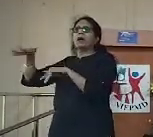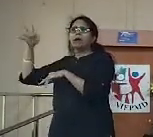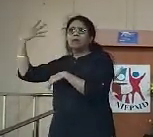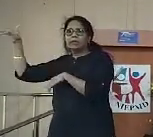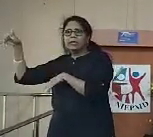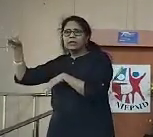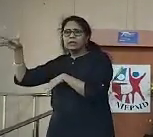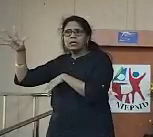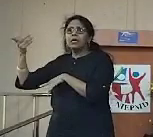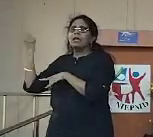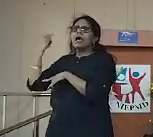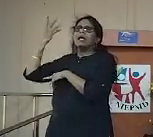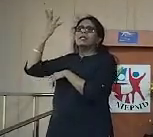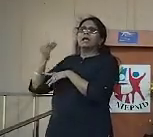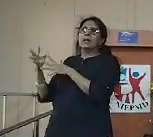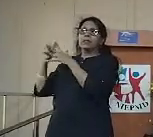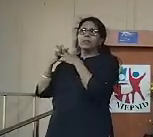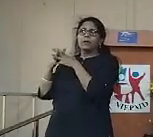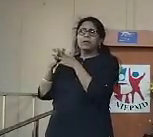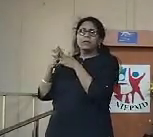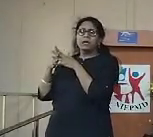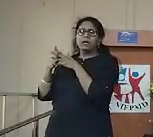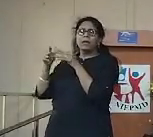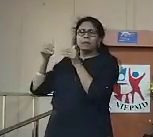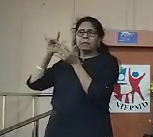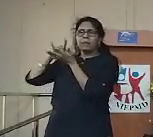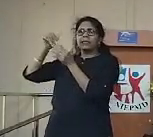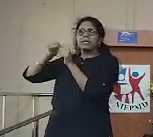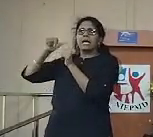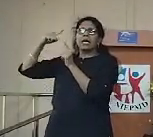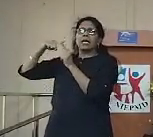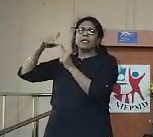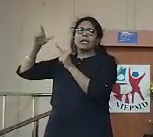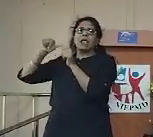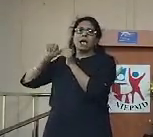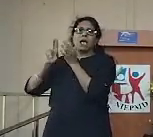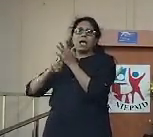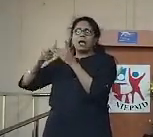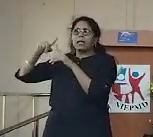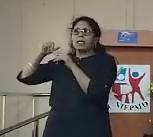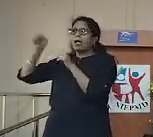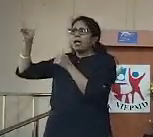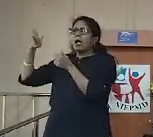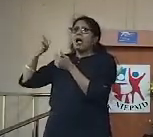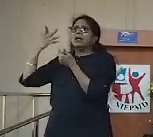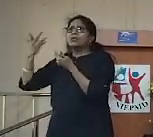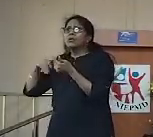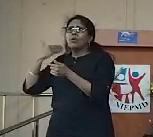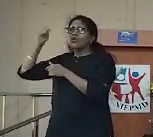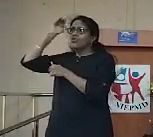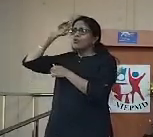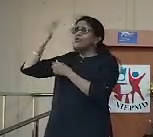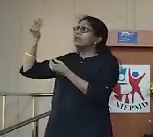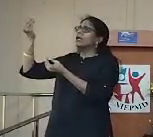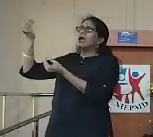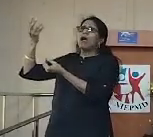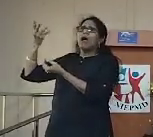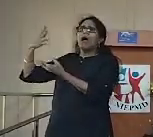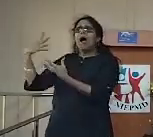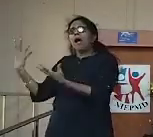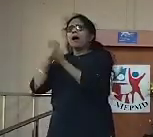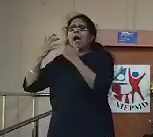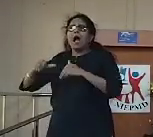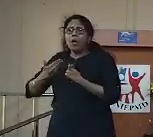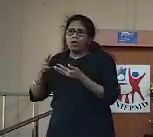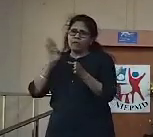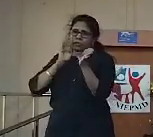Facebook. That's so and so things happen. So, in one way, it is very informative for